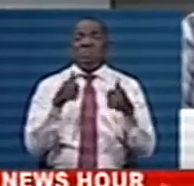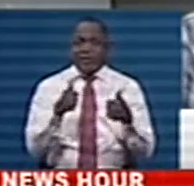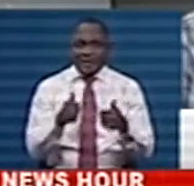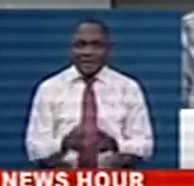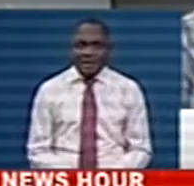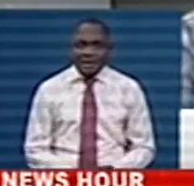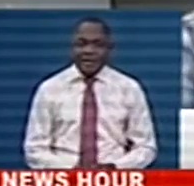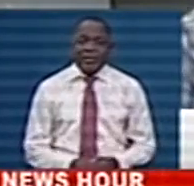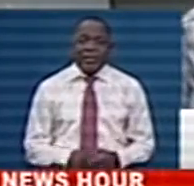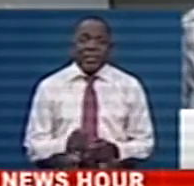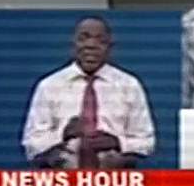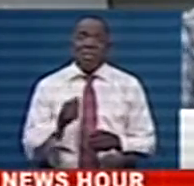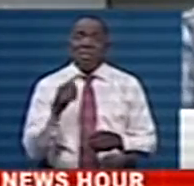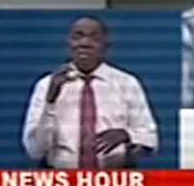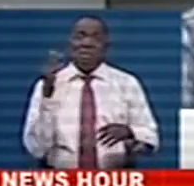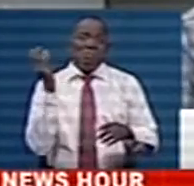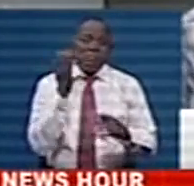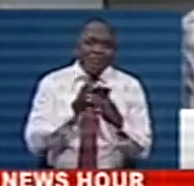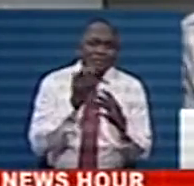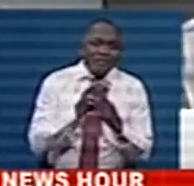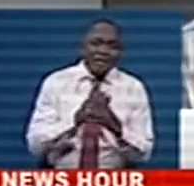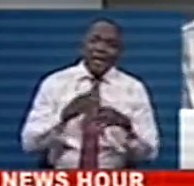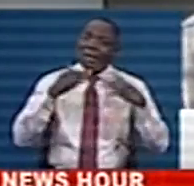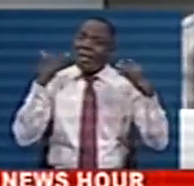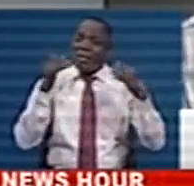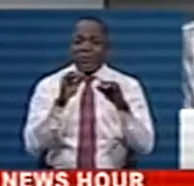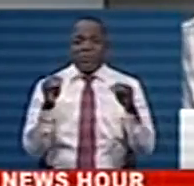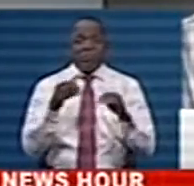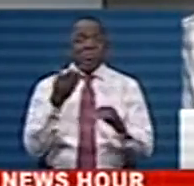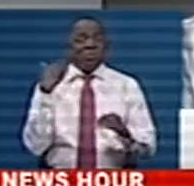well. There wasn't any noise, unlike